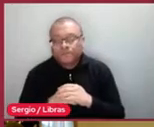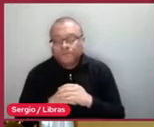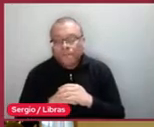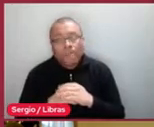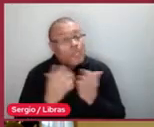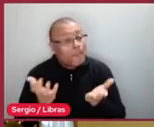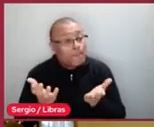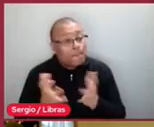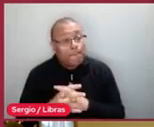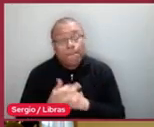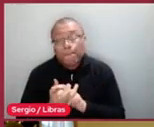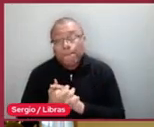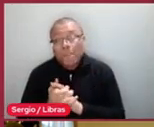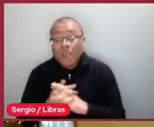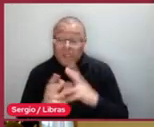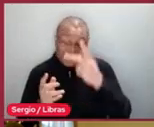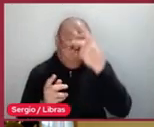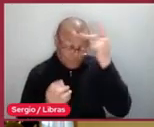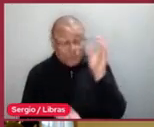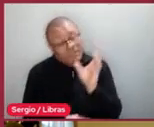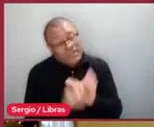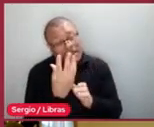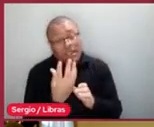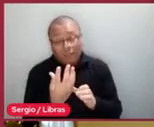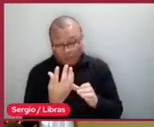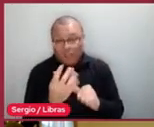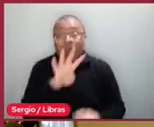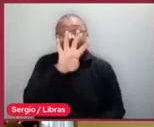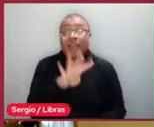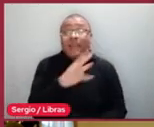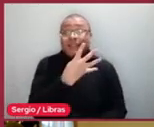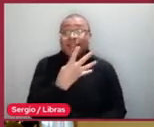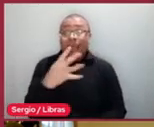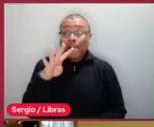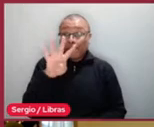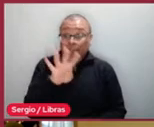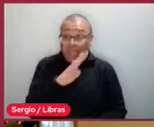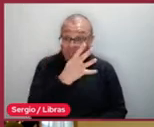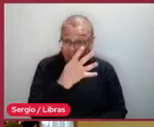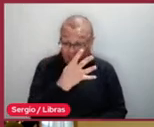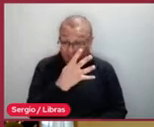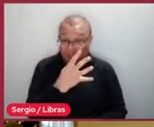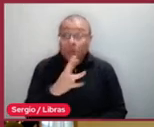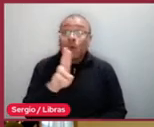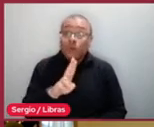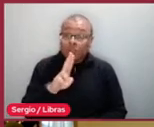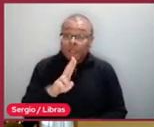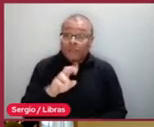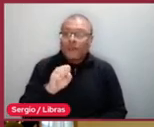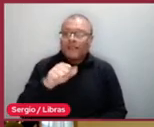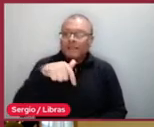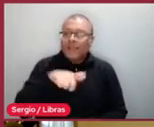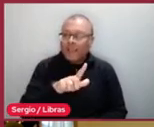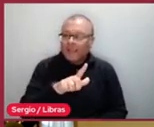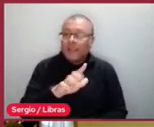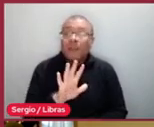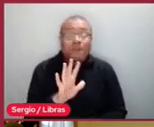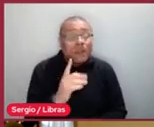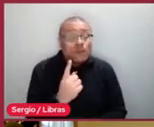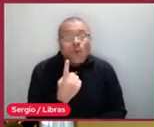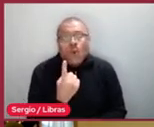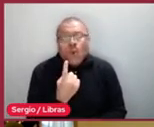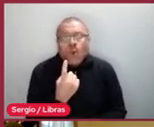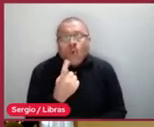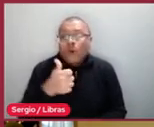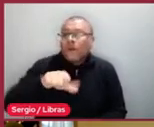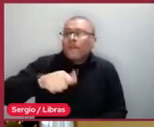So people were creating tables so that they could use single table inheritance, but they only wanted to